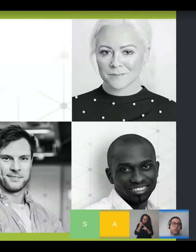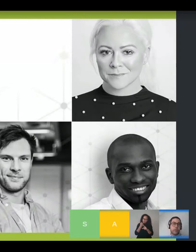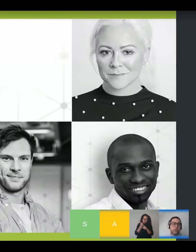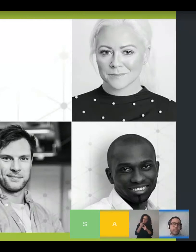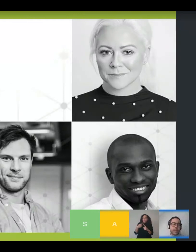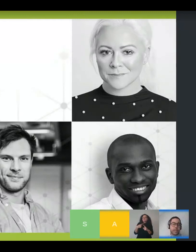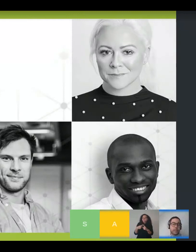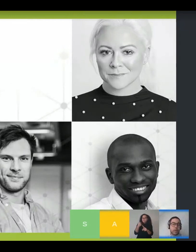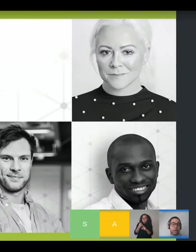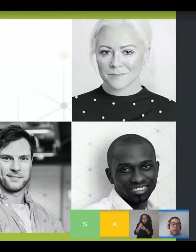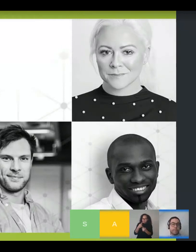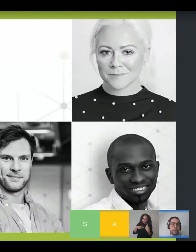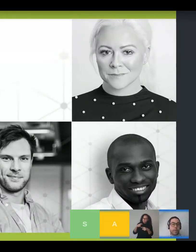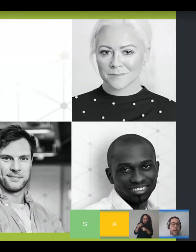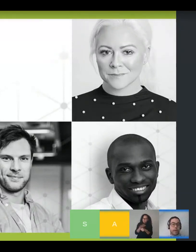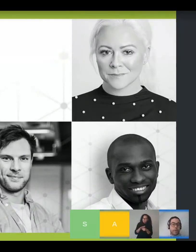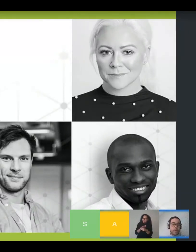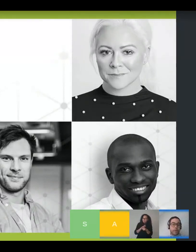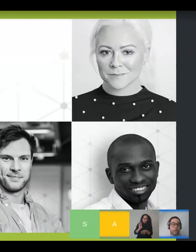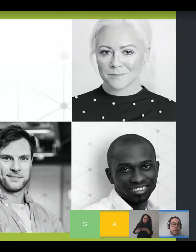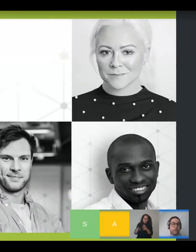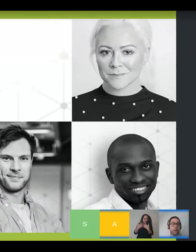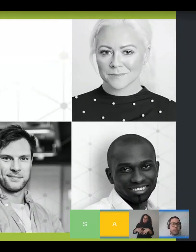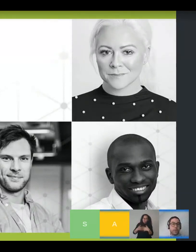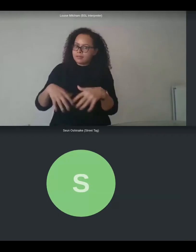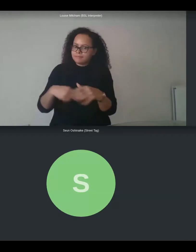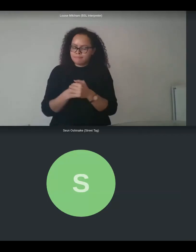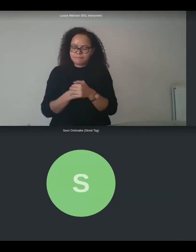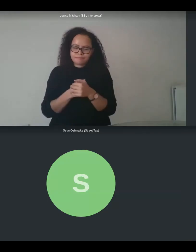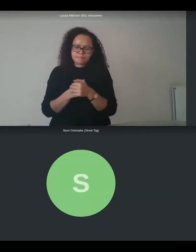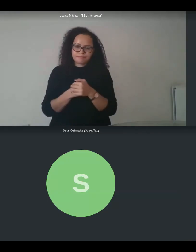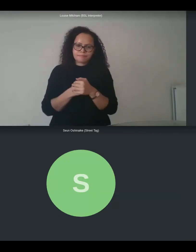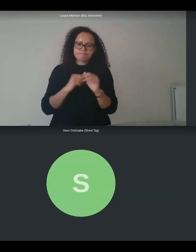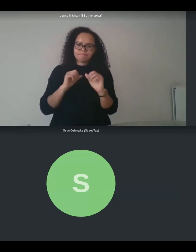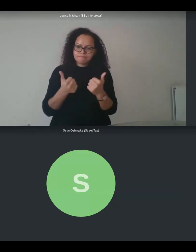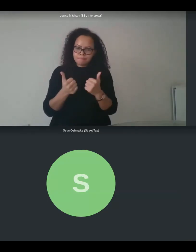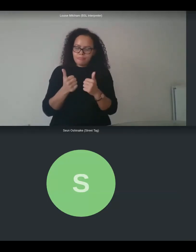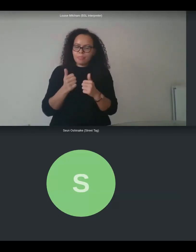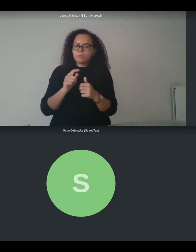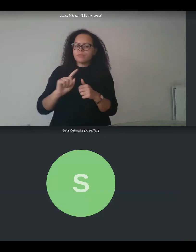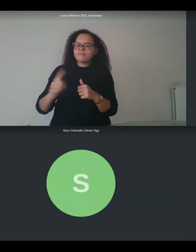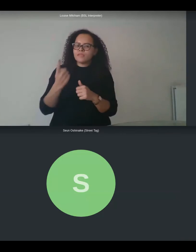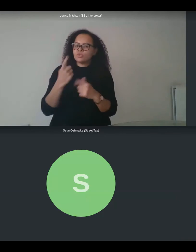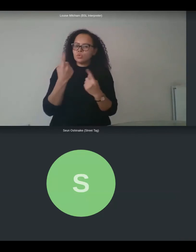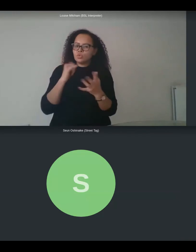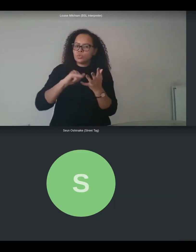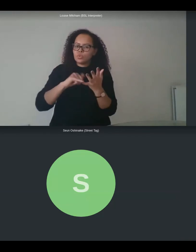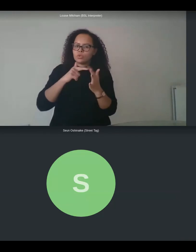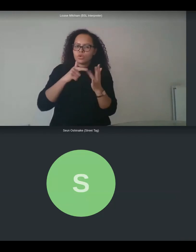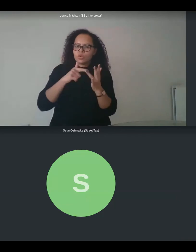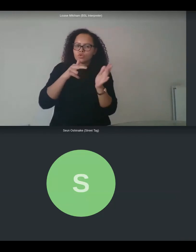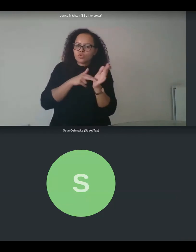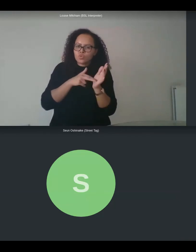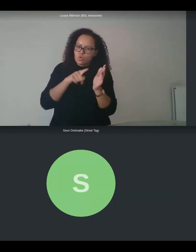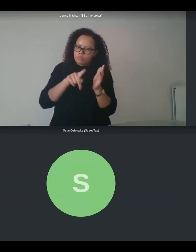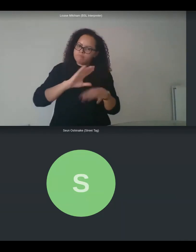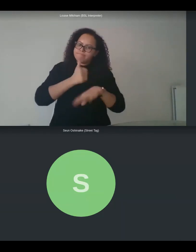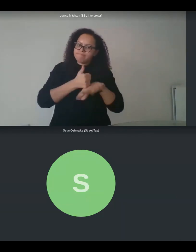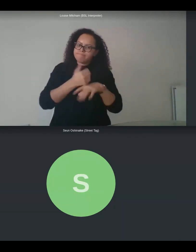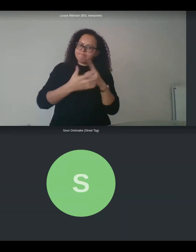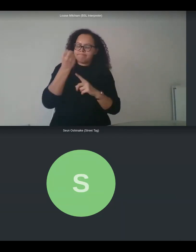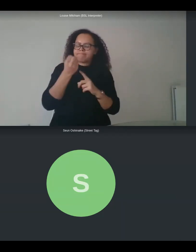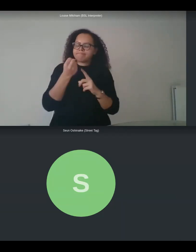to the positive impact to the sector we're operating in. So without further ado, the first person up will be Sean, who is the founder of Street Tag. Street Tag is an